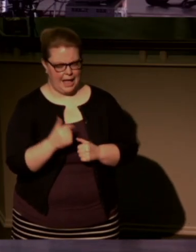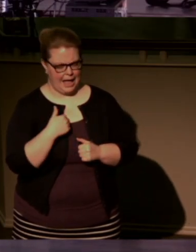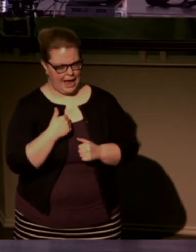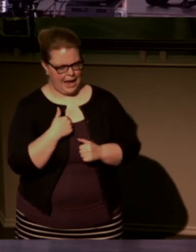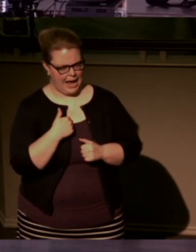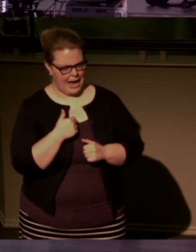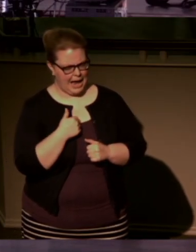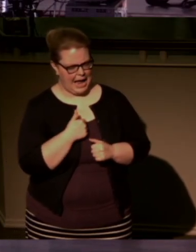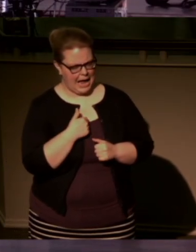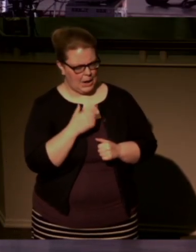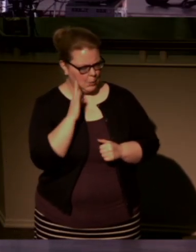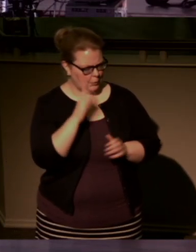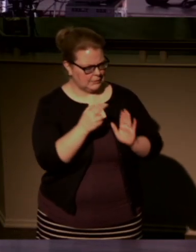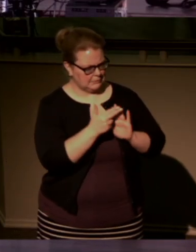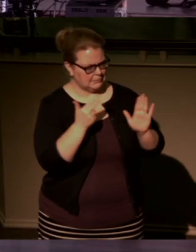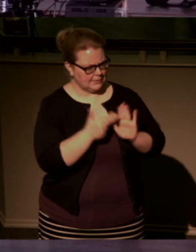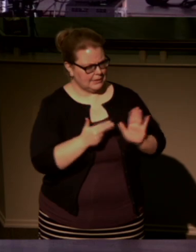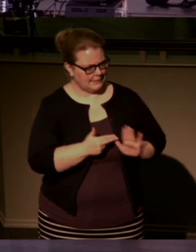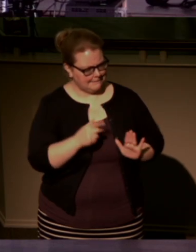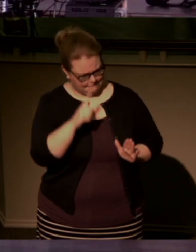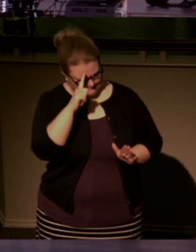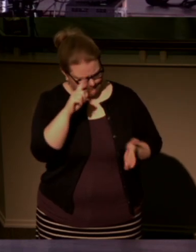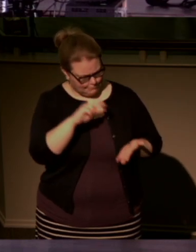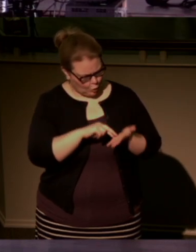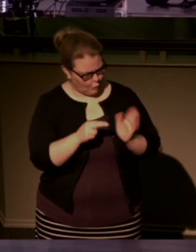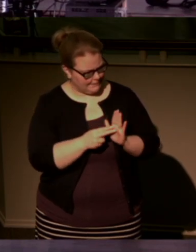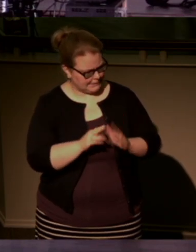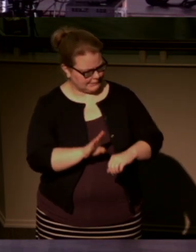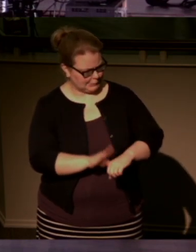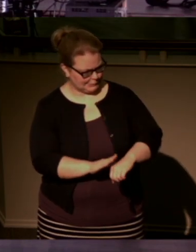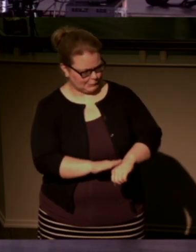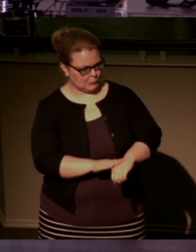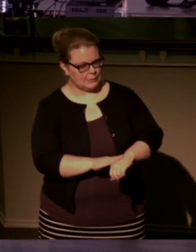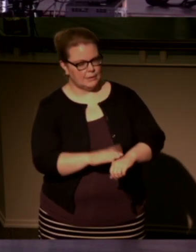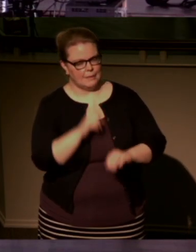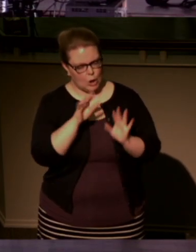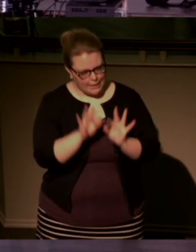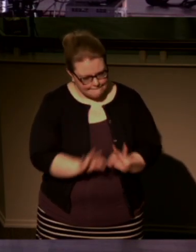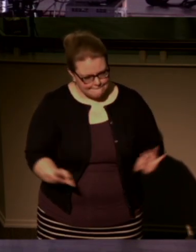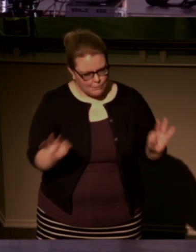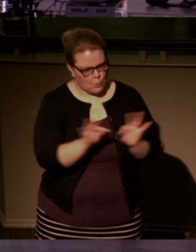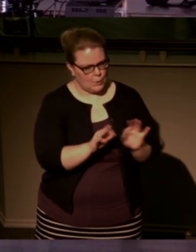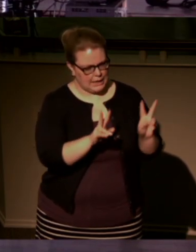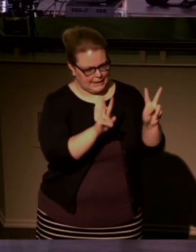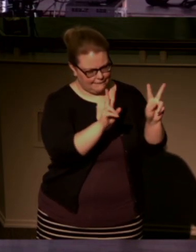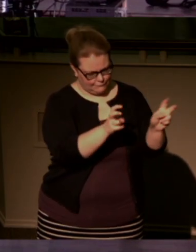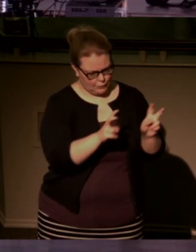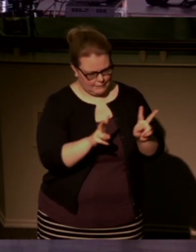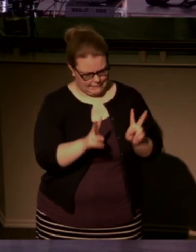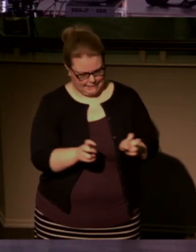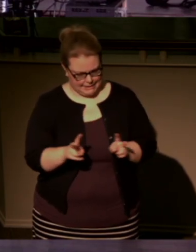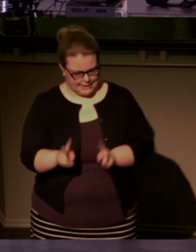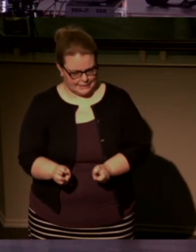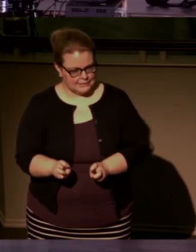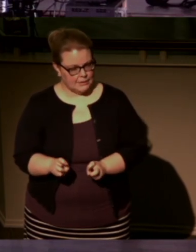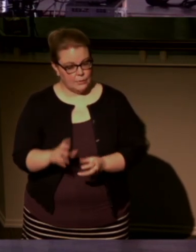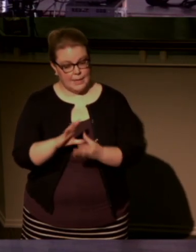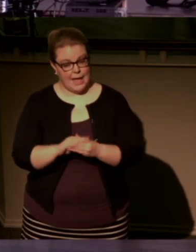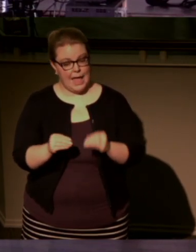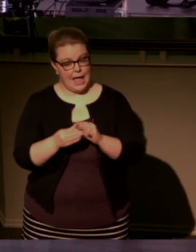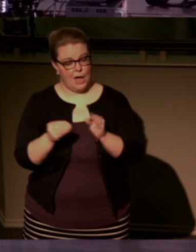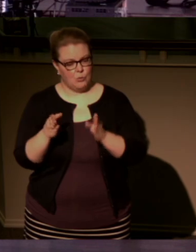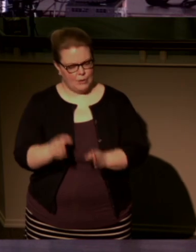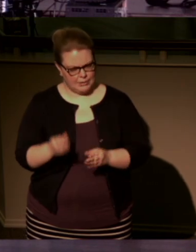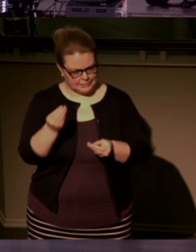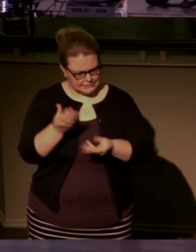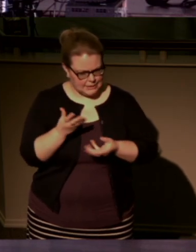purpose cues. They are important phrases that the narrator tells us so that we understand what's